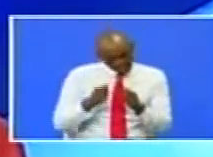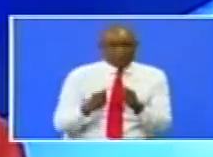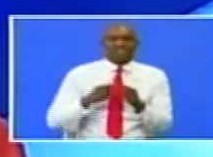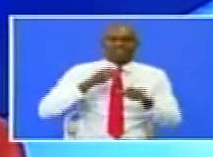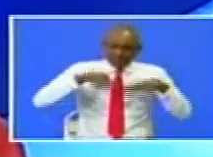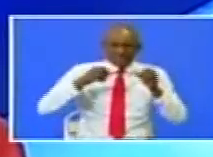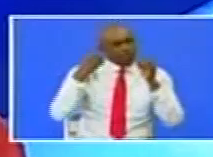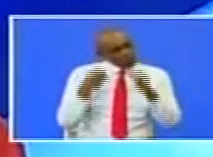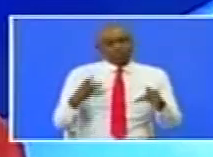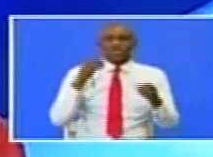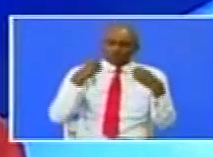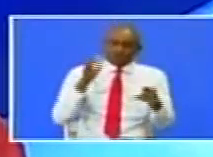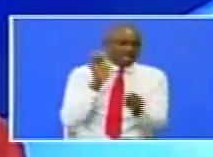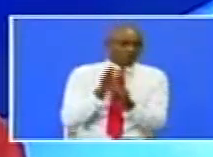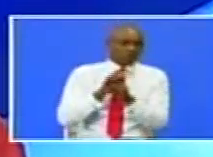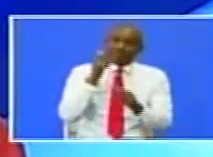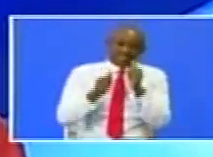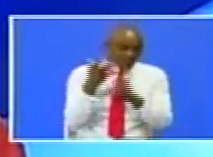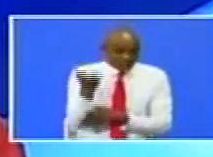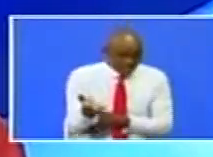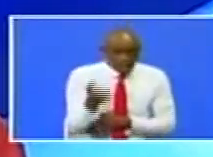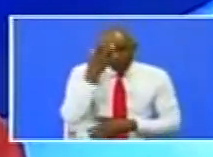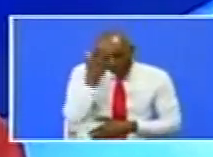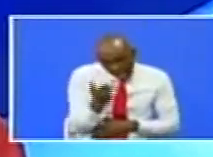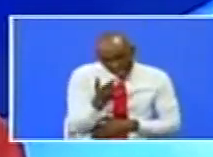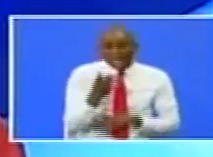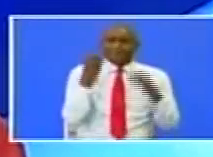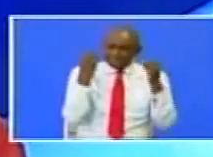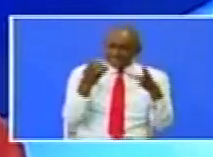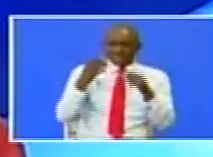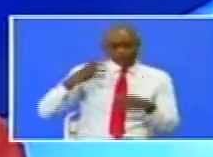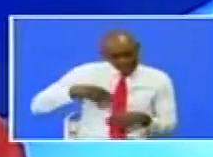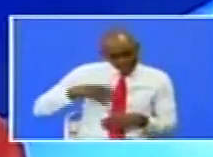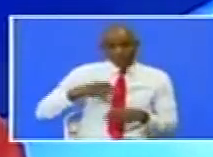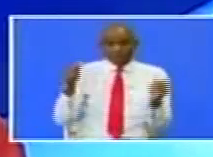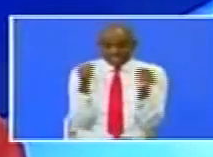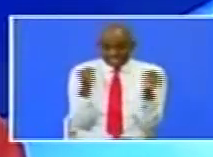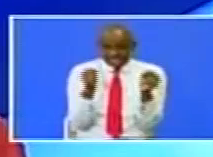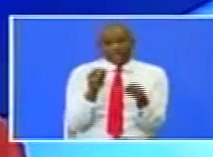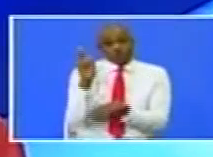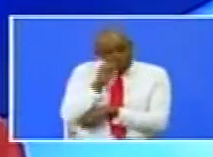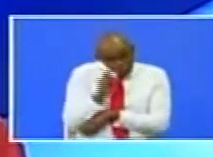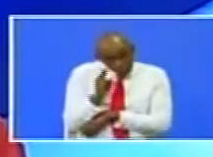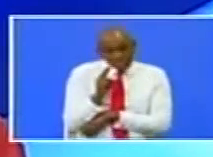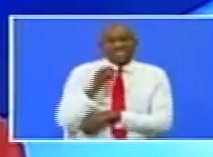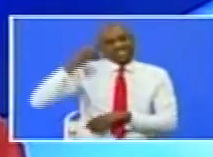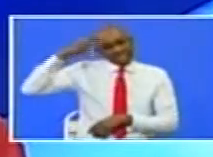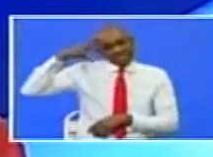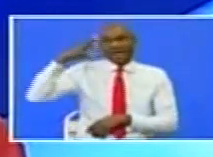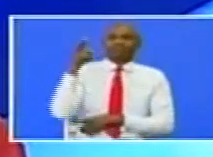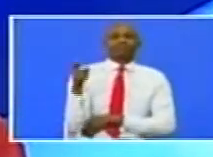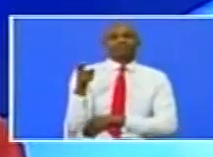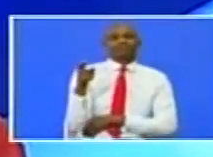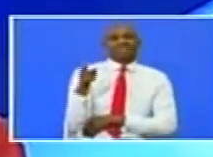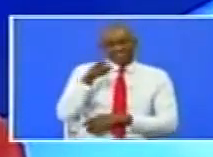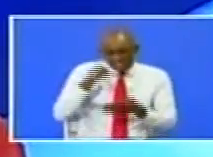of liters of milk. This has mainly been because majority of milk cooling machines use hydro or thermal electricity. On